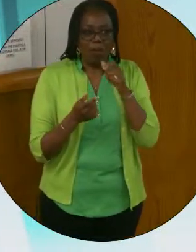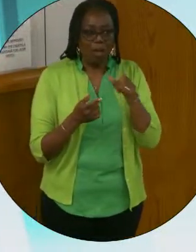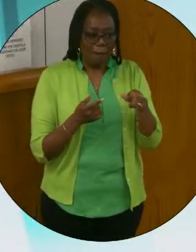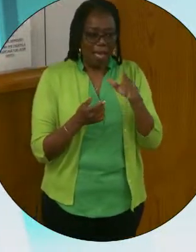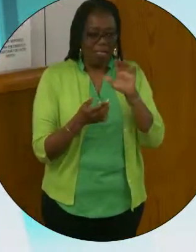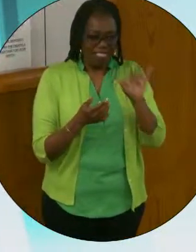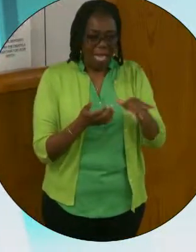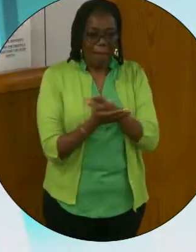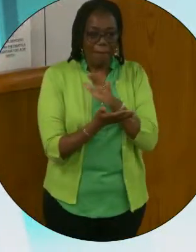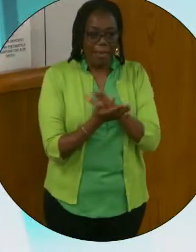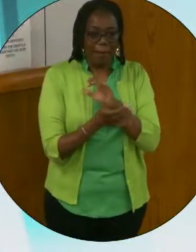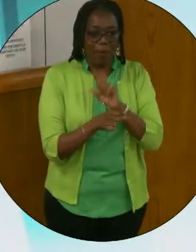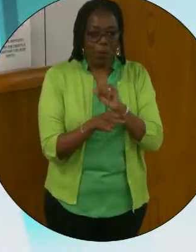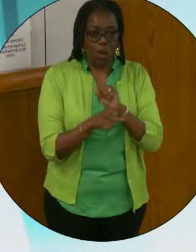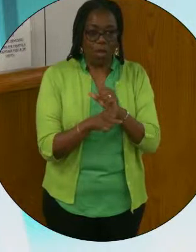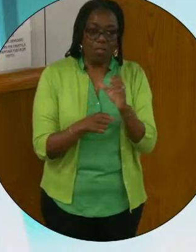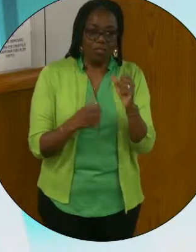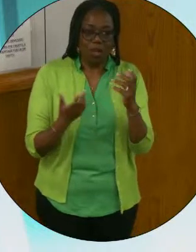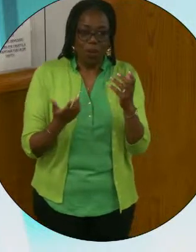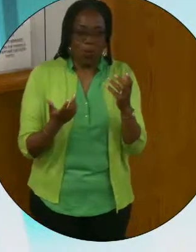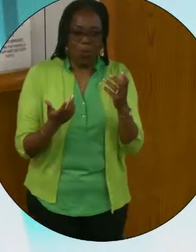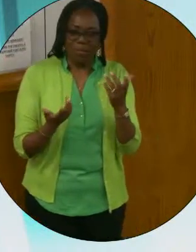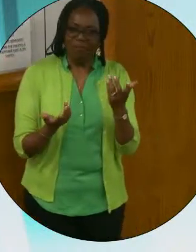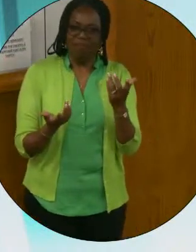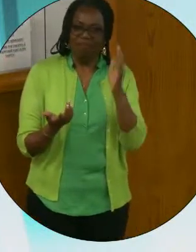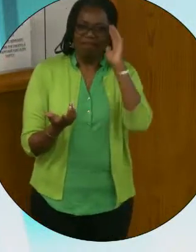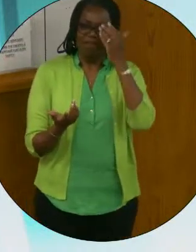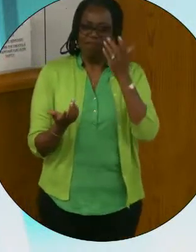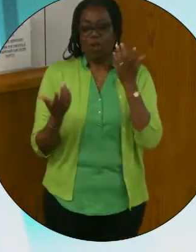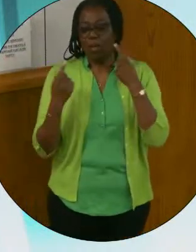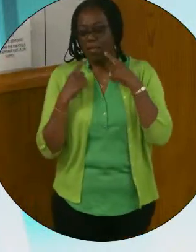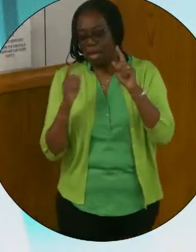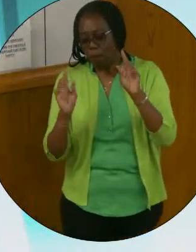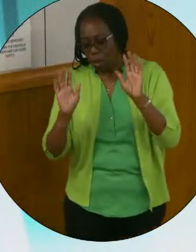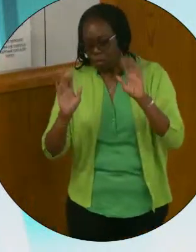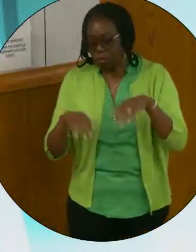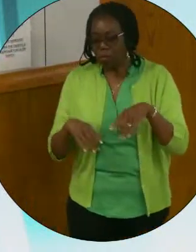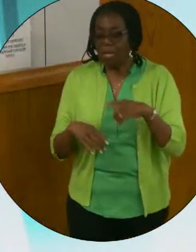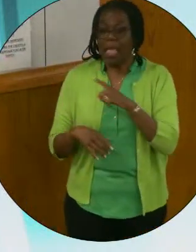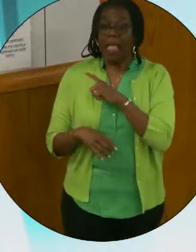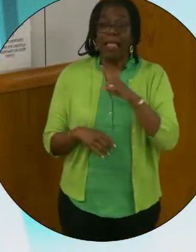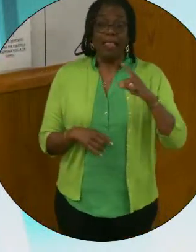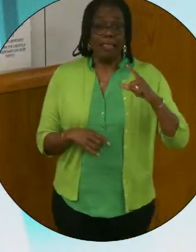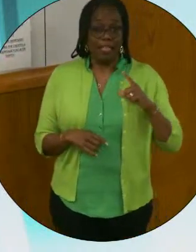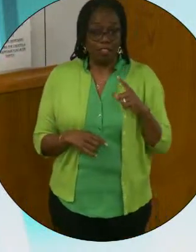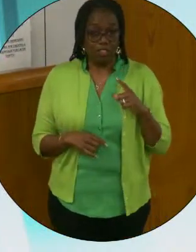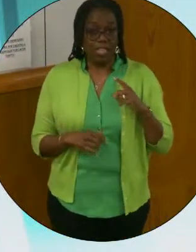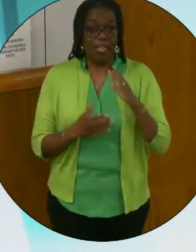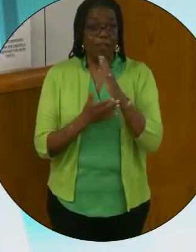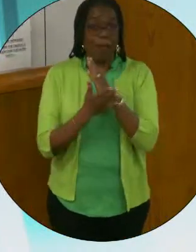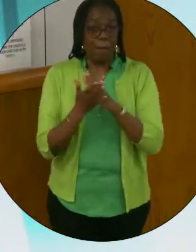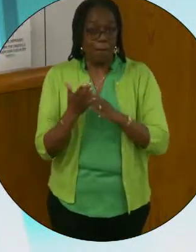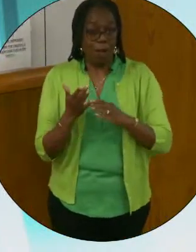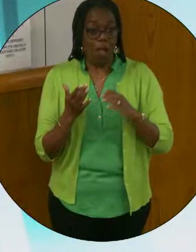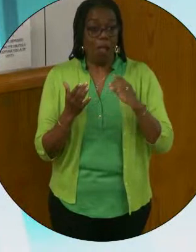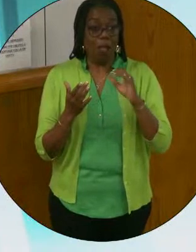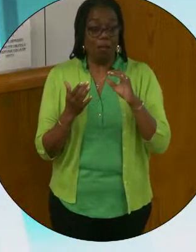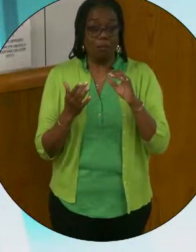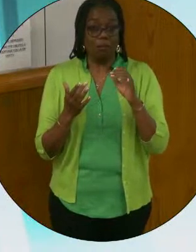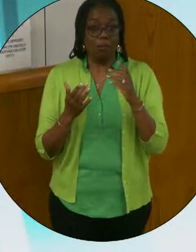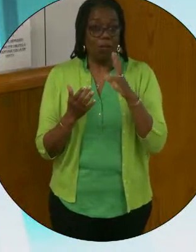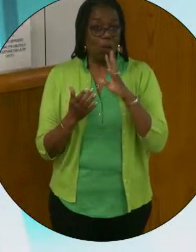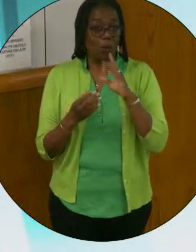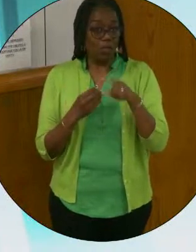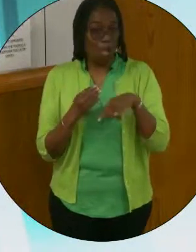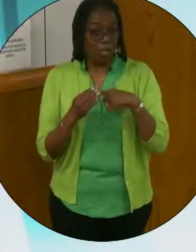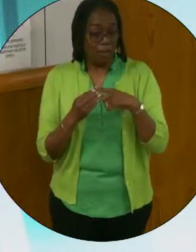paperwork. So that's kind of ironic. Okay, that works. So legislature part of what we're talking about,